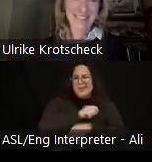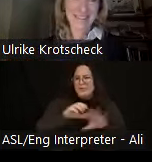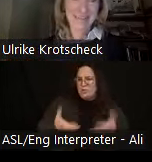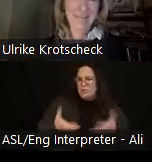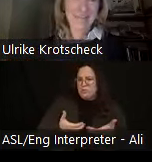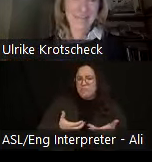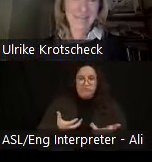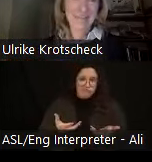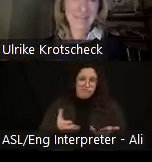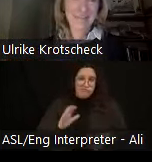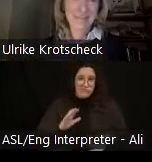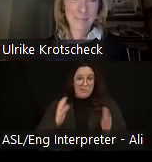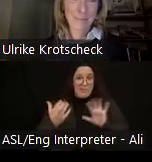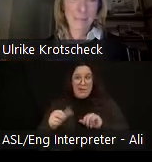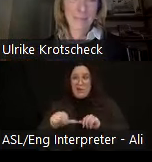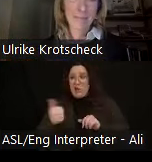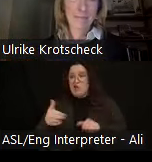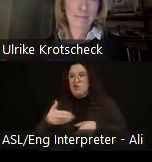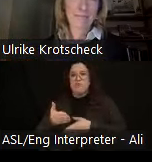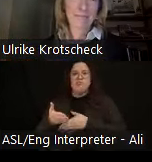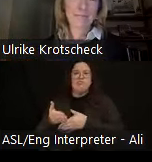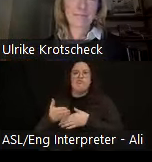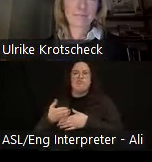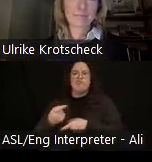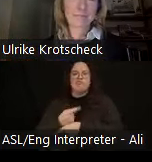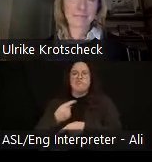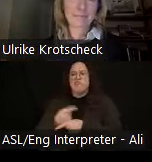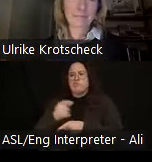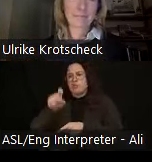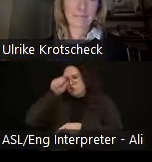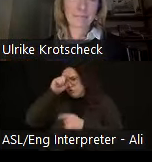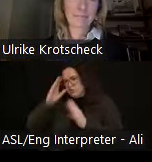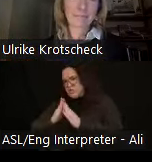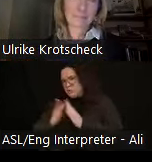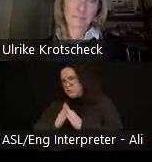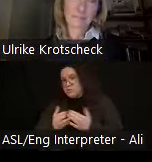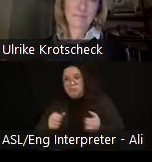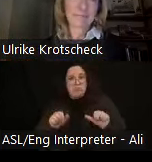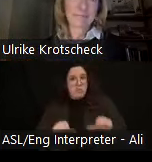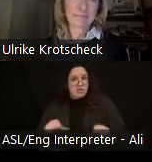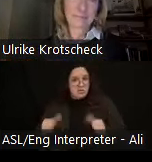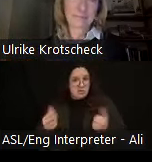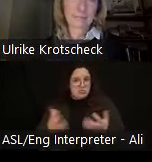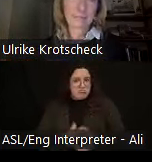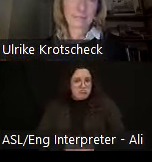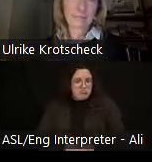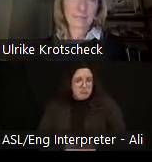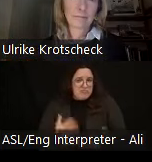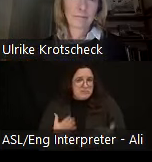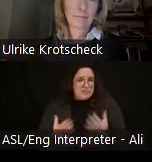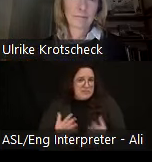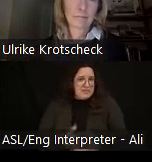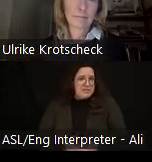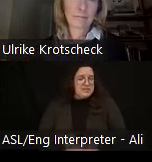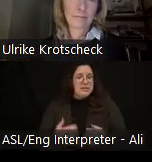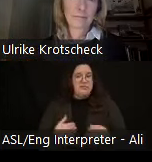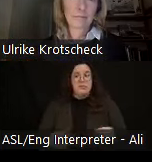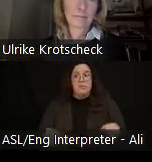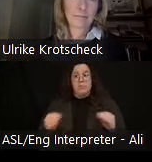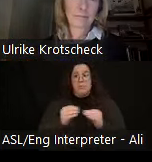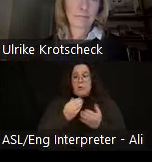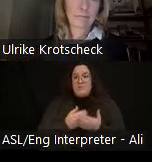in comparison to other average Egyptian towns? I think it's possible. We do have more evidence, not just